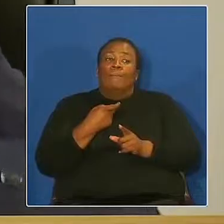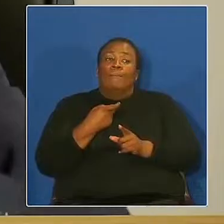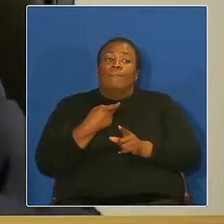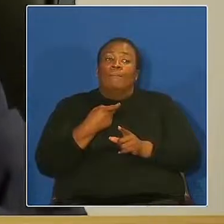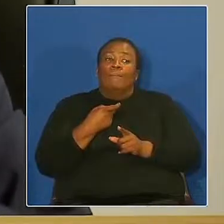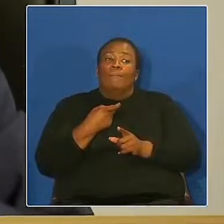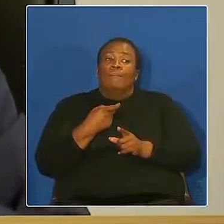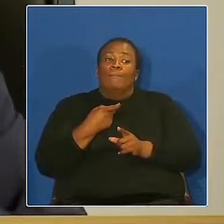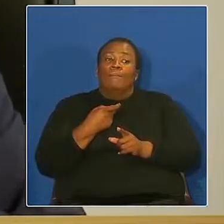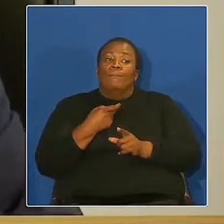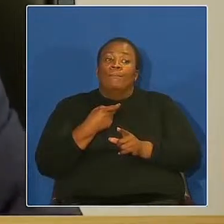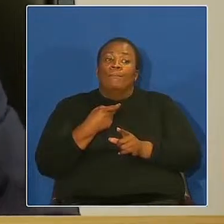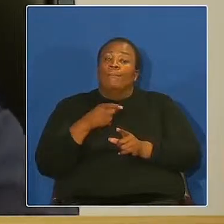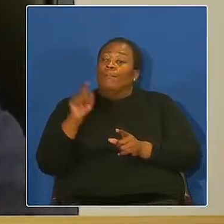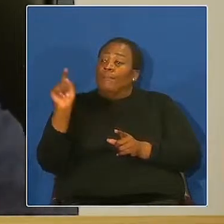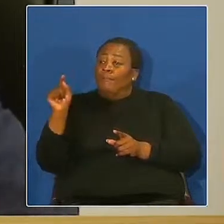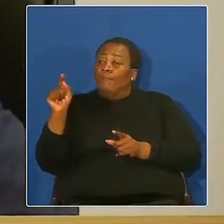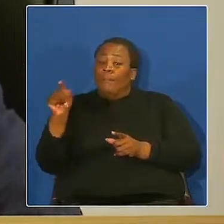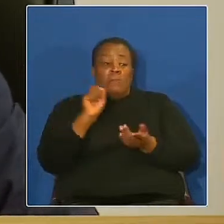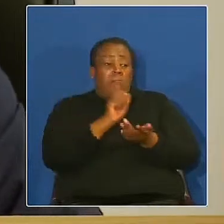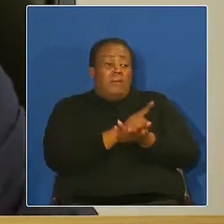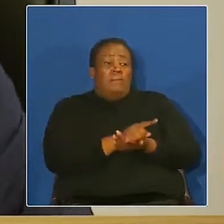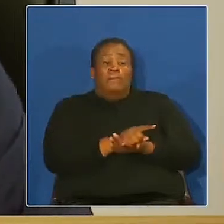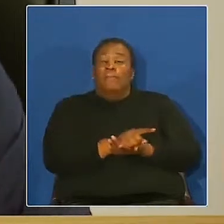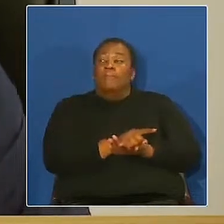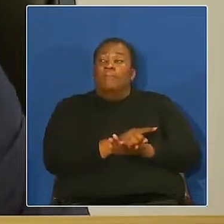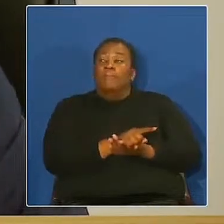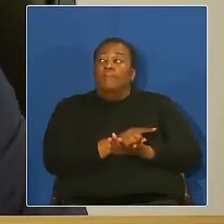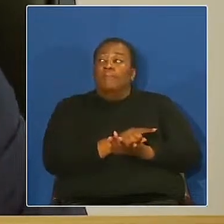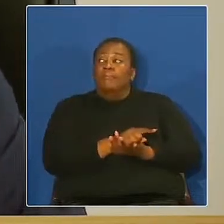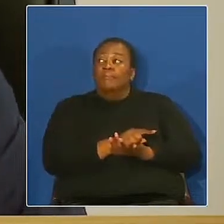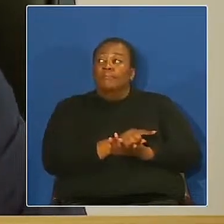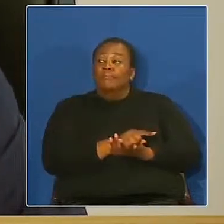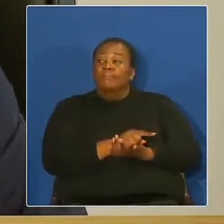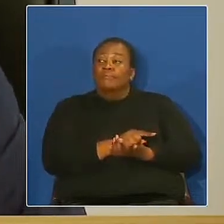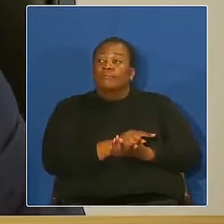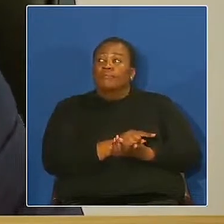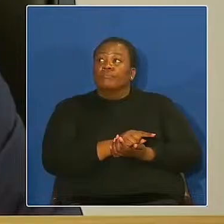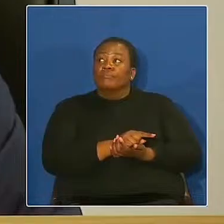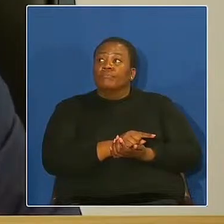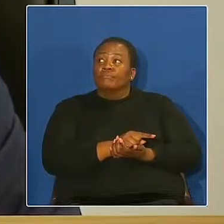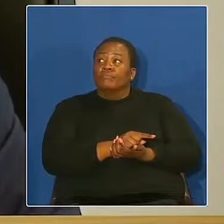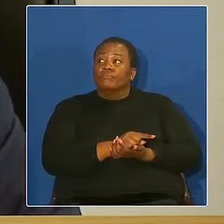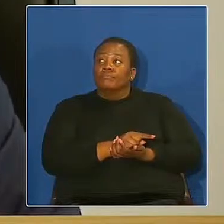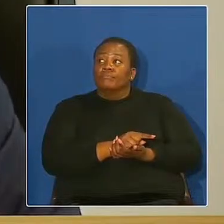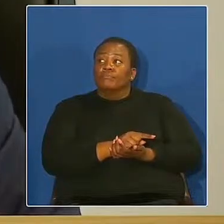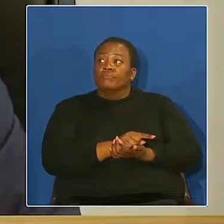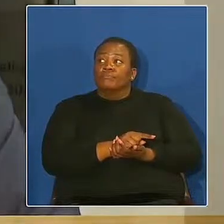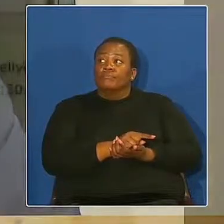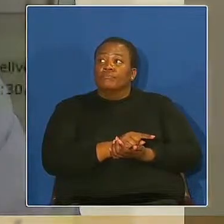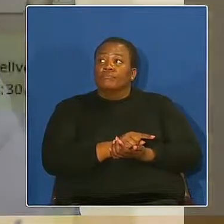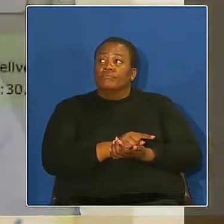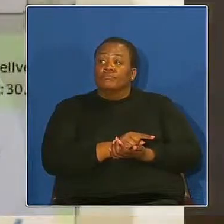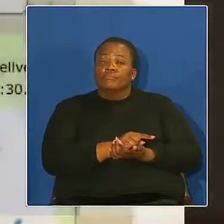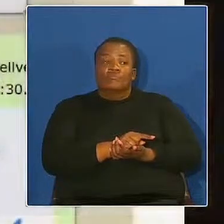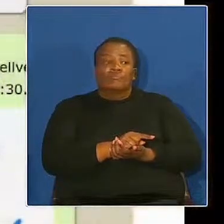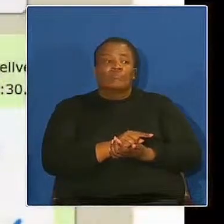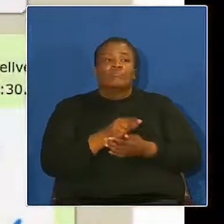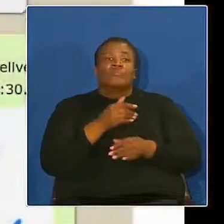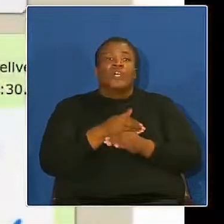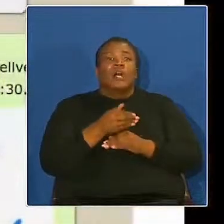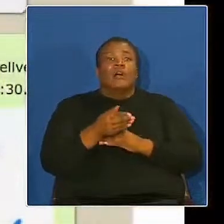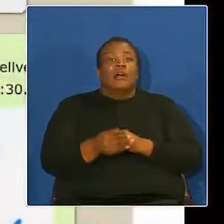Mr. Matlala to Mr. Mokgotsi, which is after